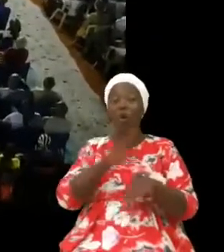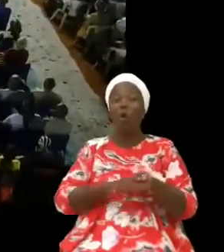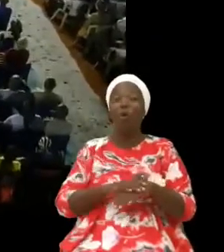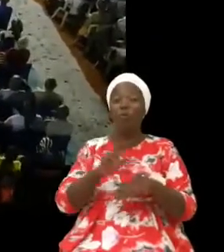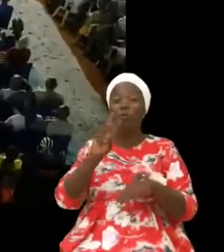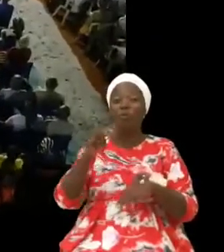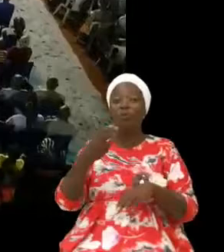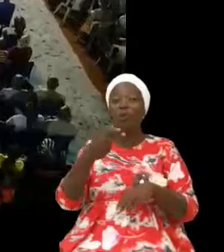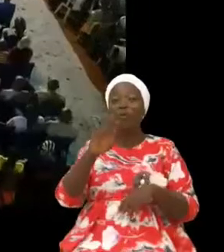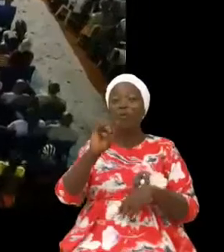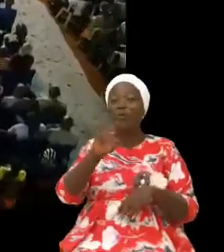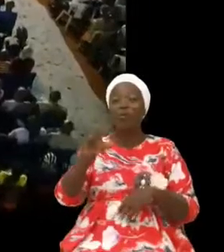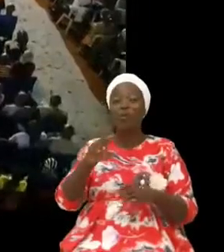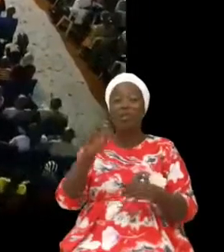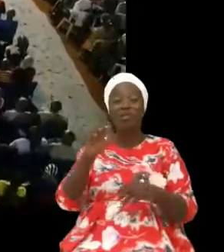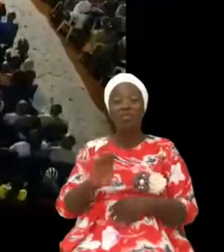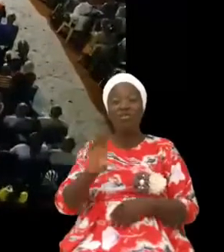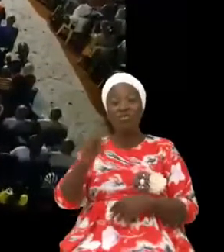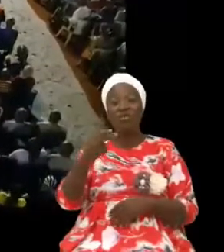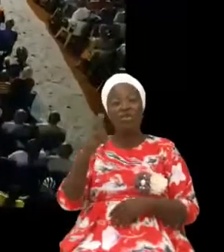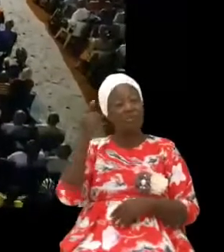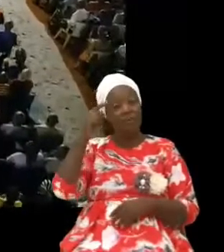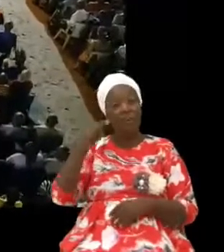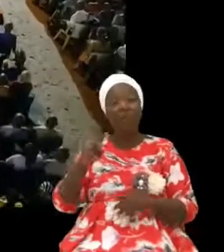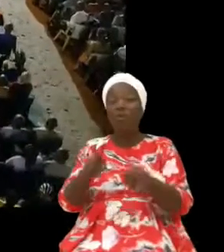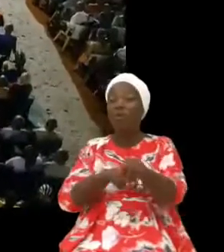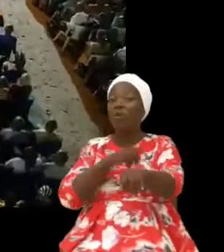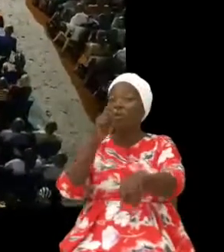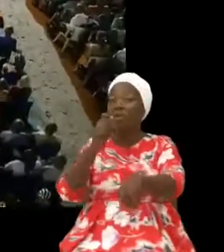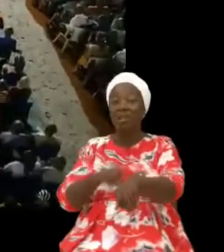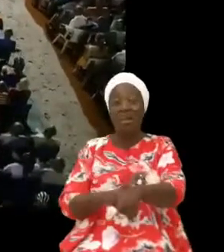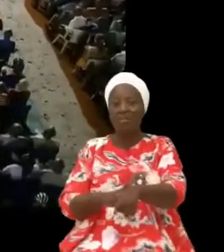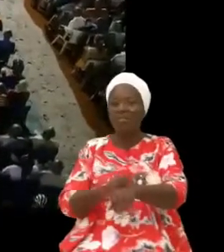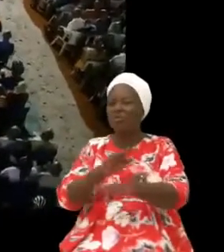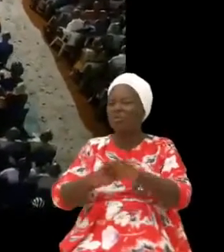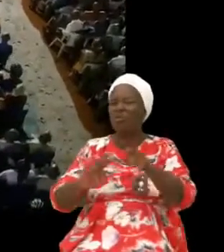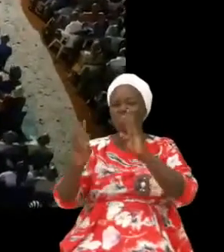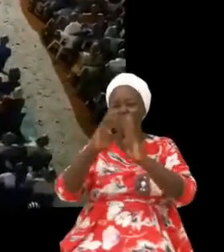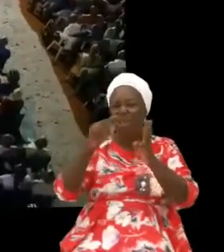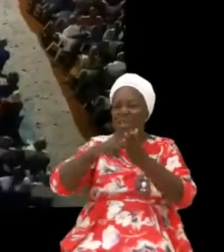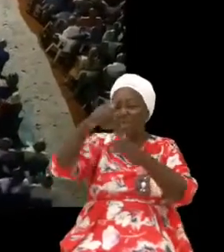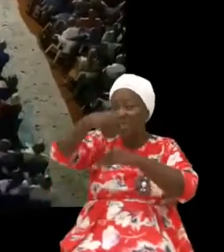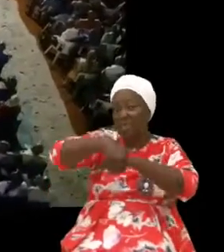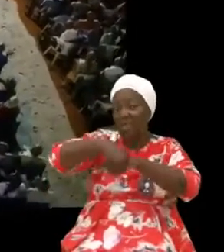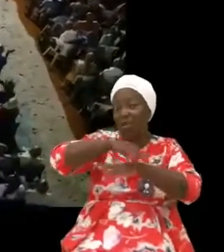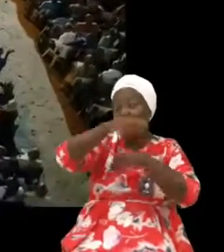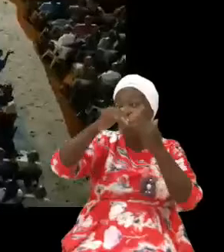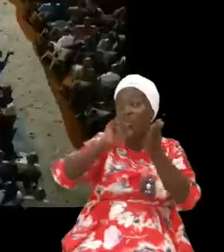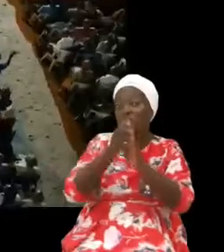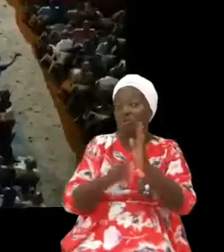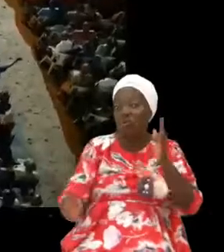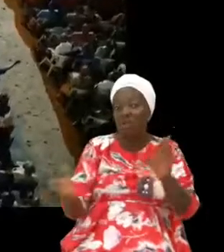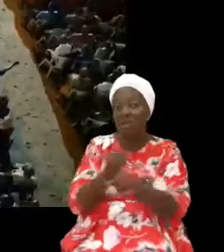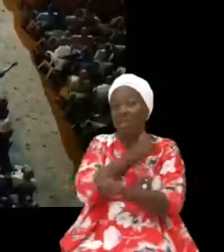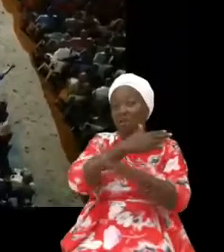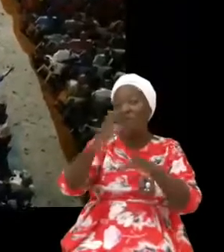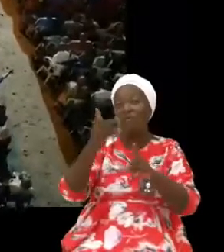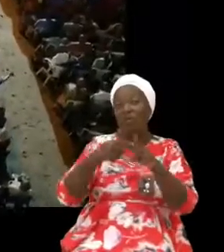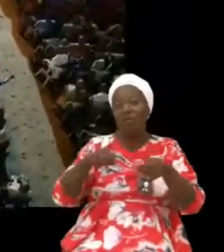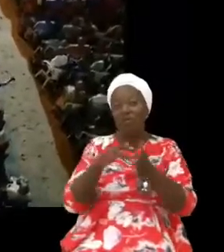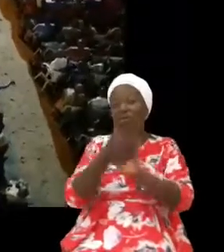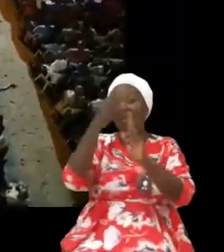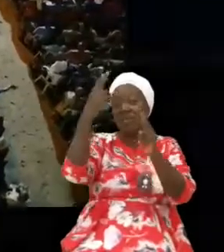And today, the Lord will work wonders in your life, and those crutches will vanish away in Jesus'